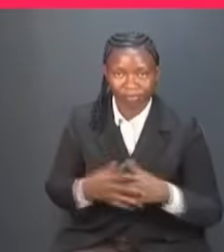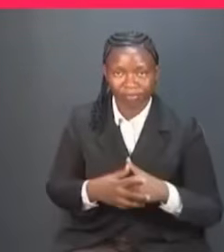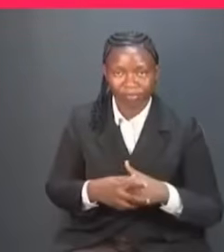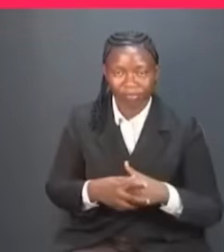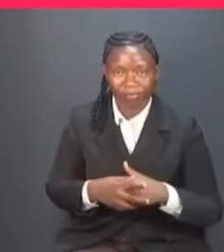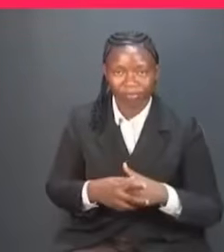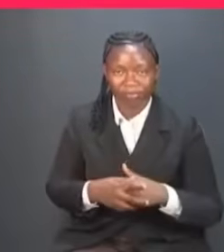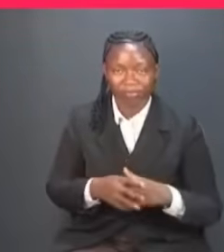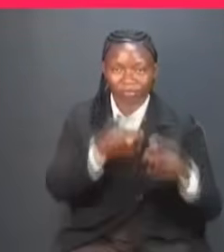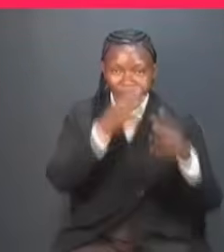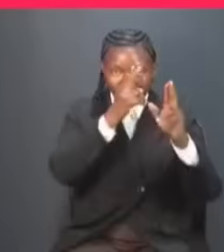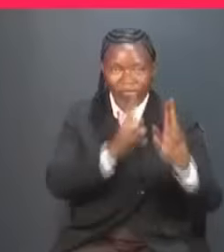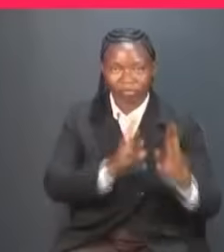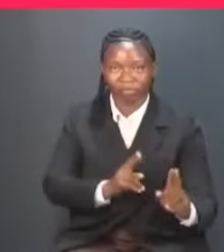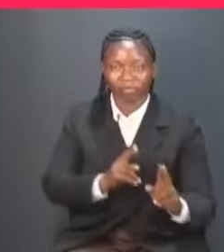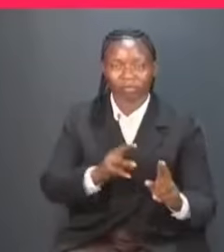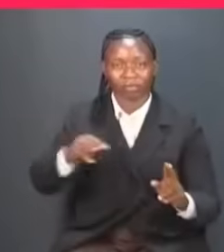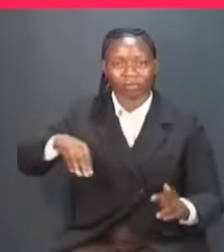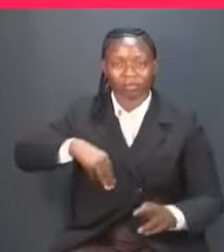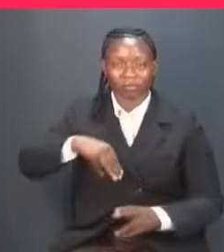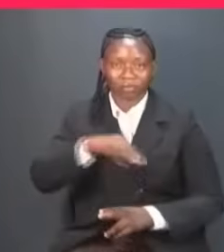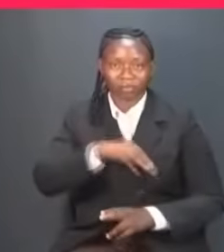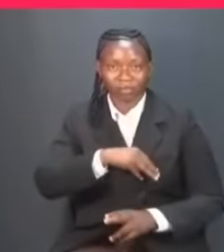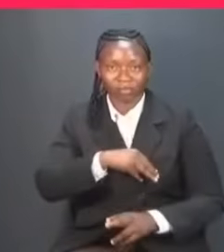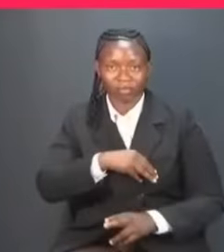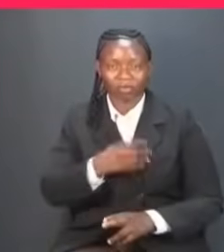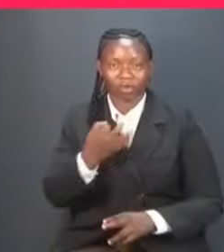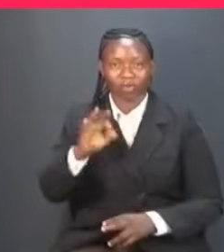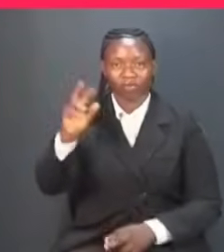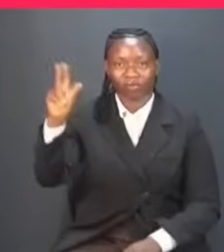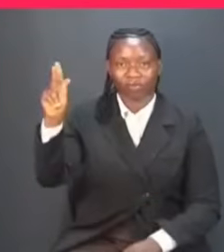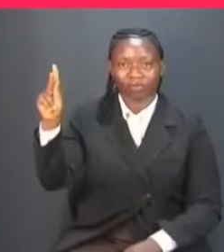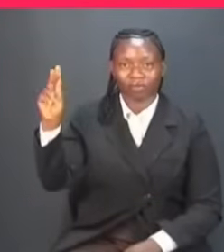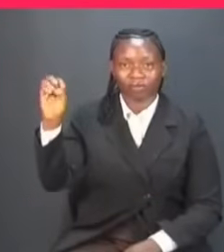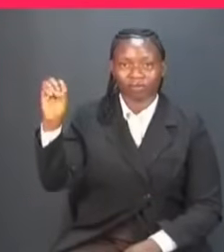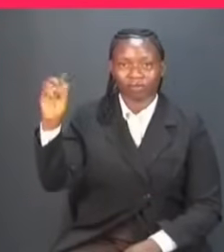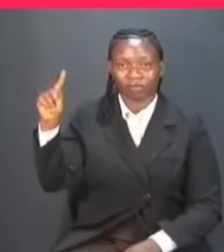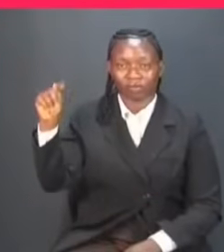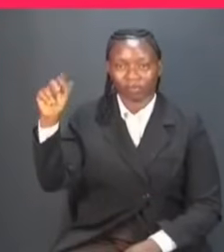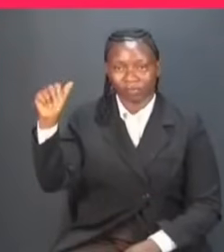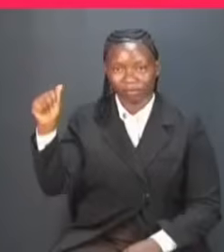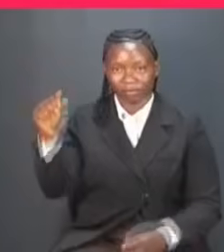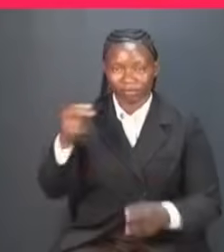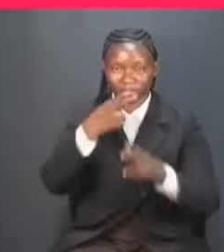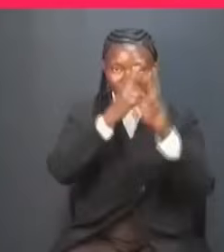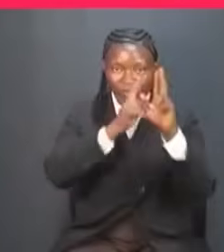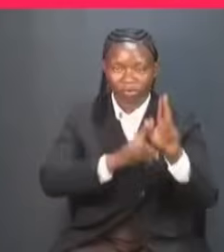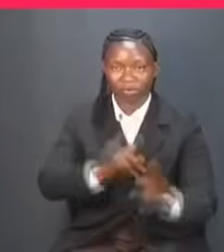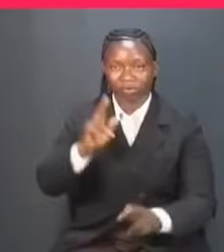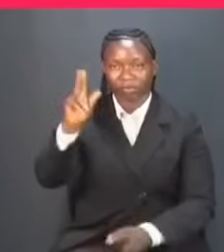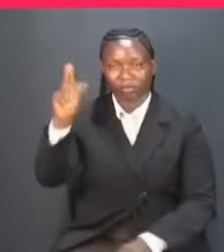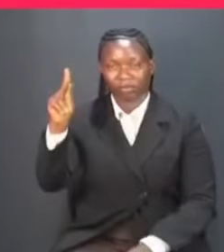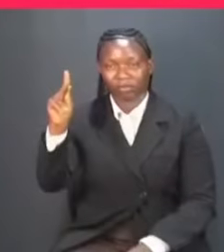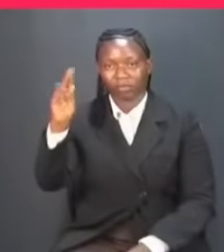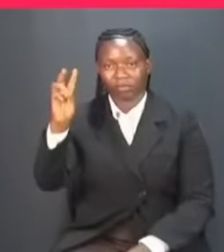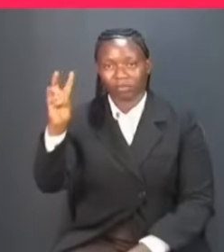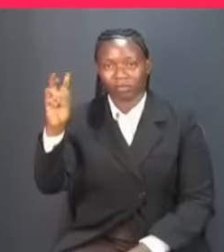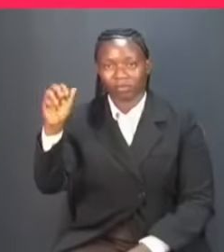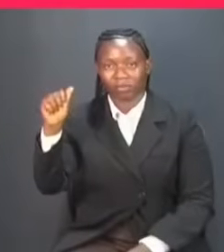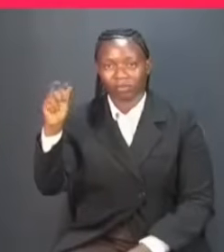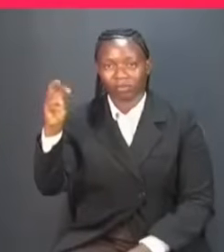the Honorable Member of Parliament for Keita, Honorable Kwame